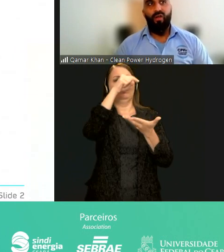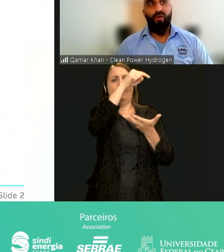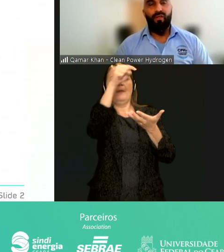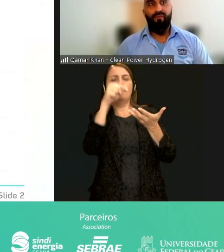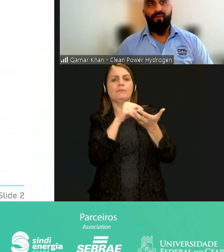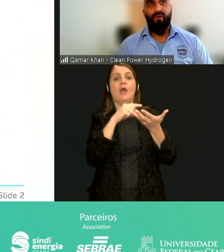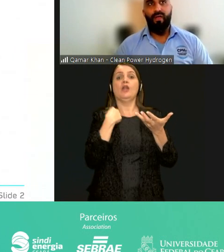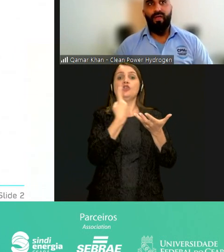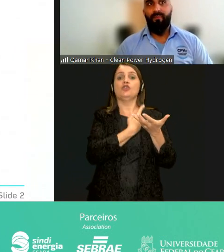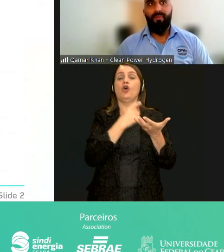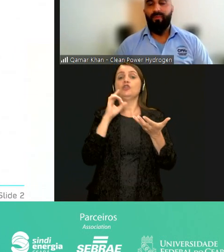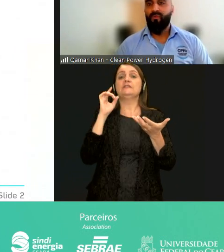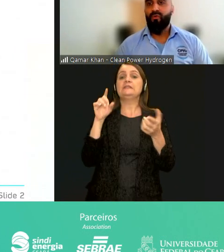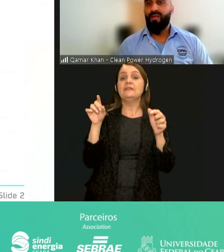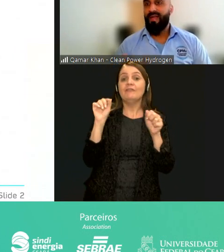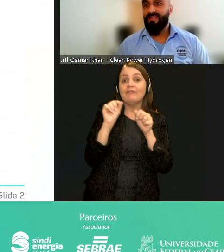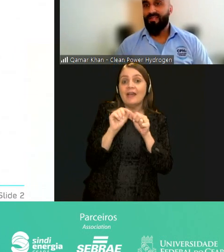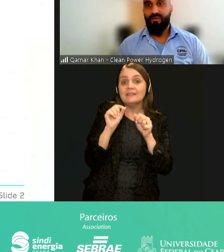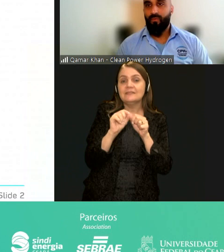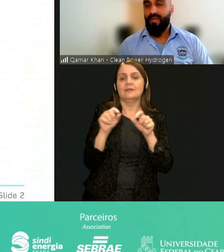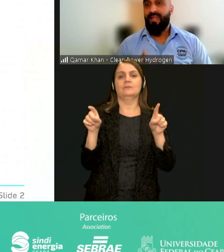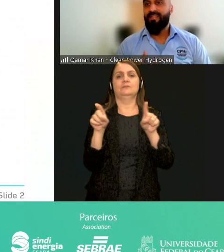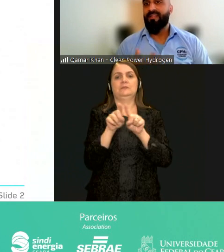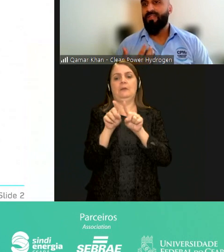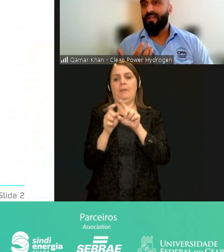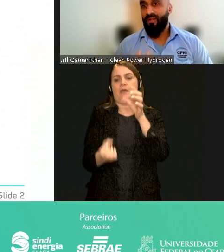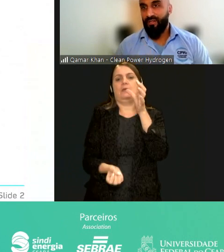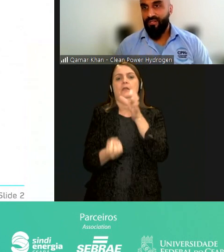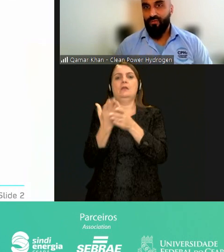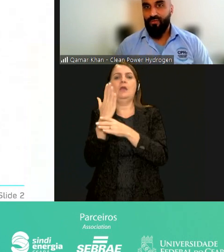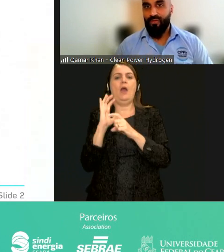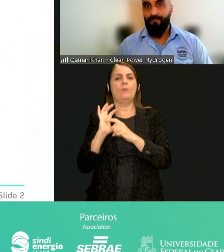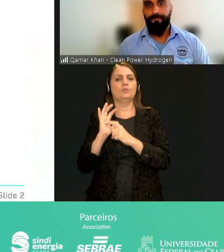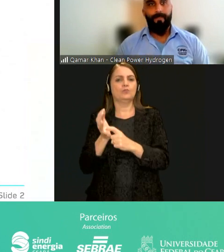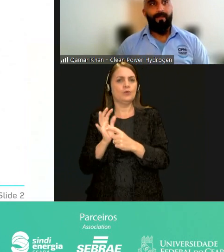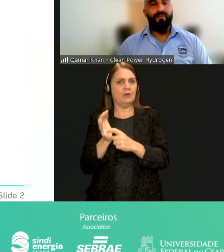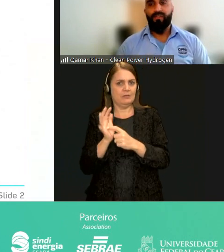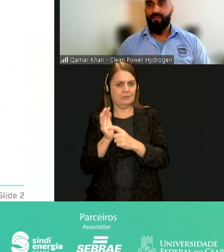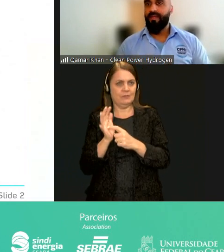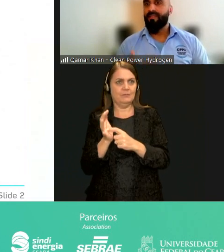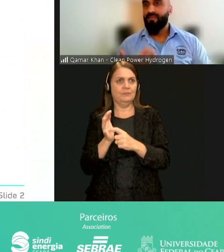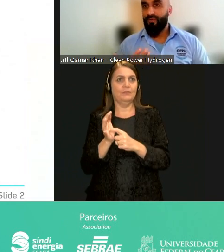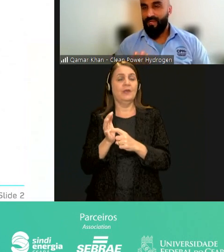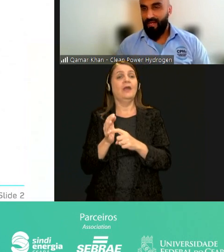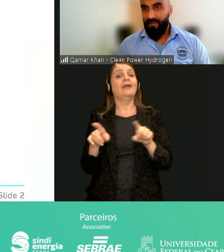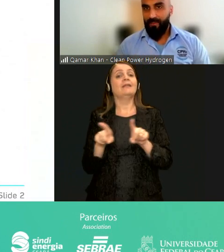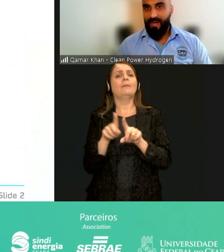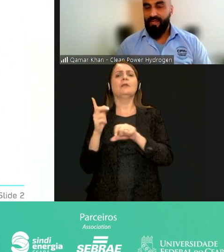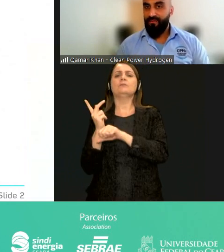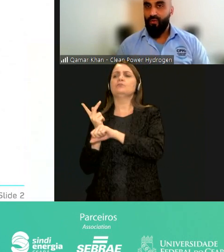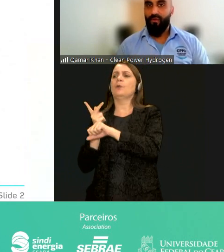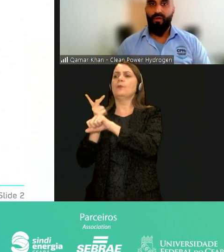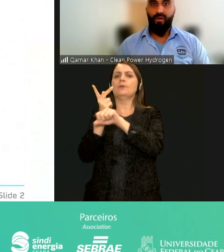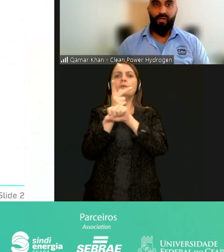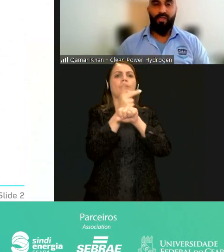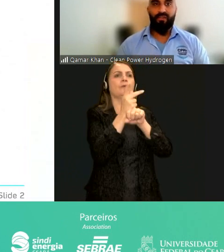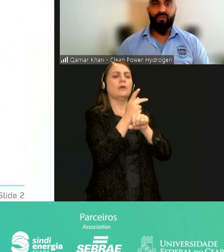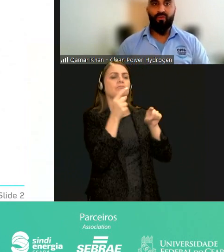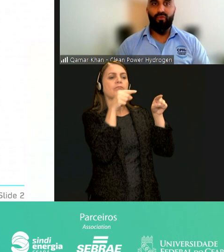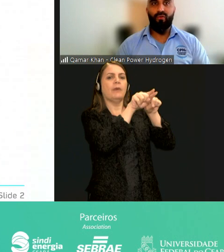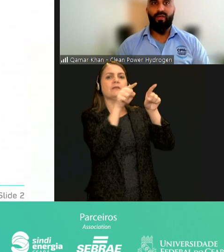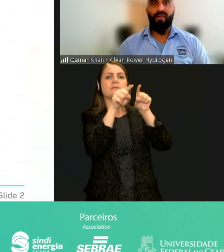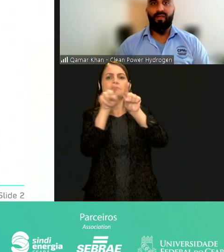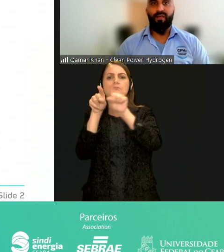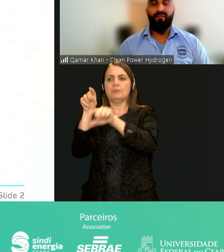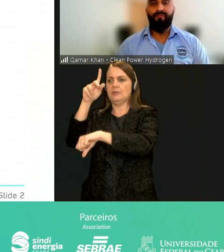are looking for people who can license our technology to as well. So it's something to keep in mind if you're looking